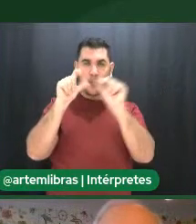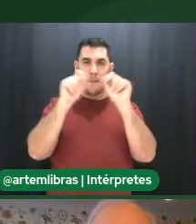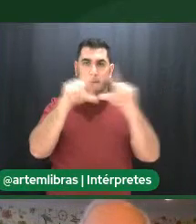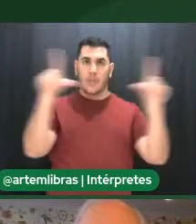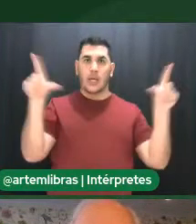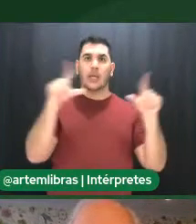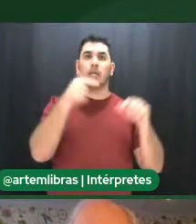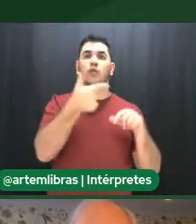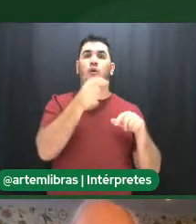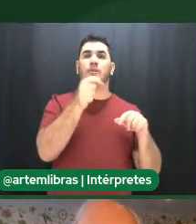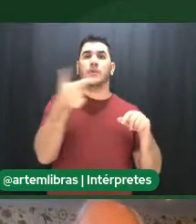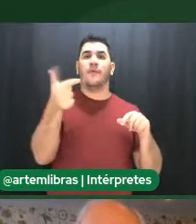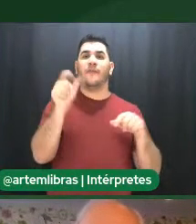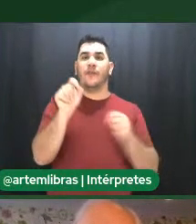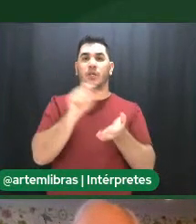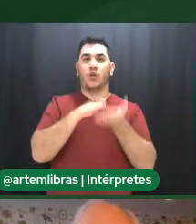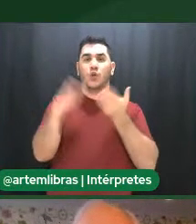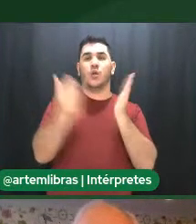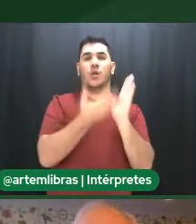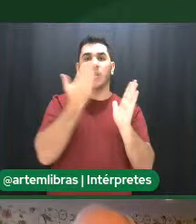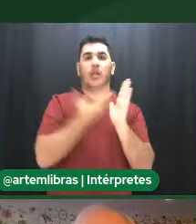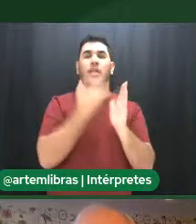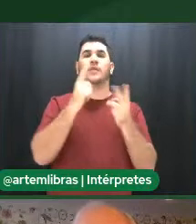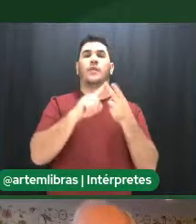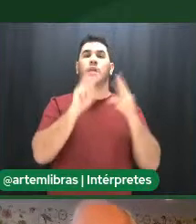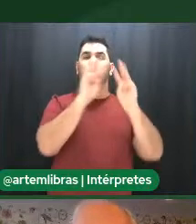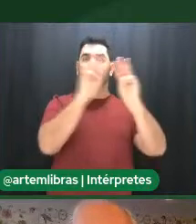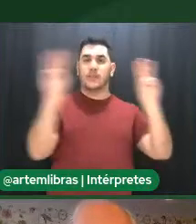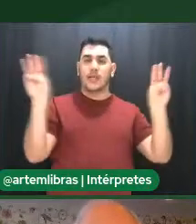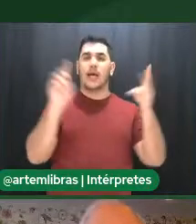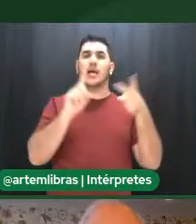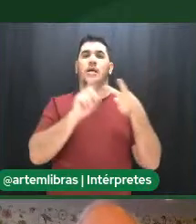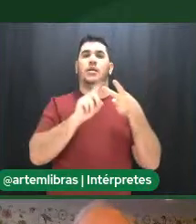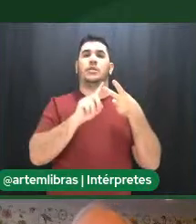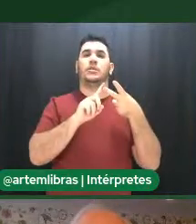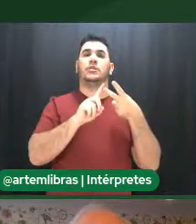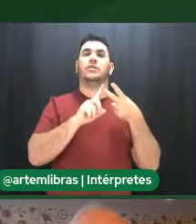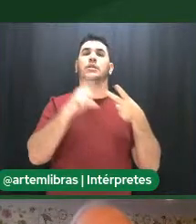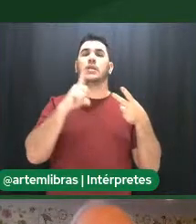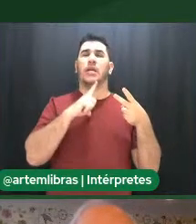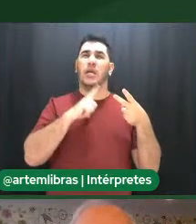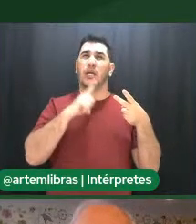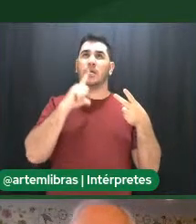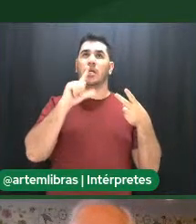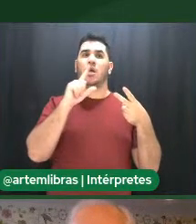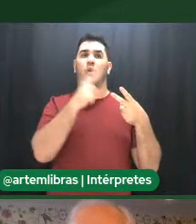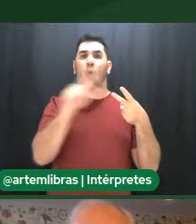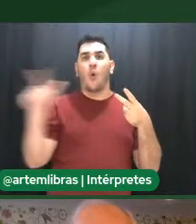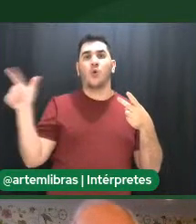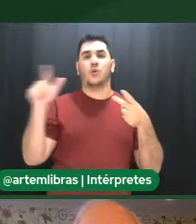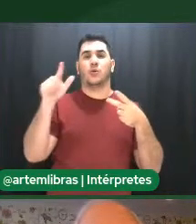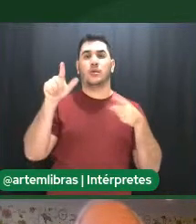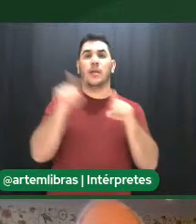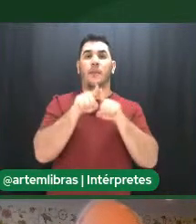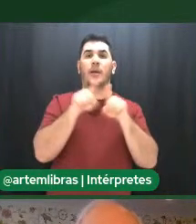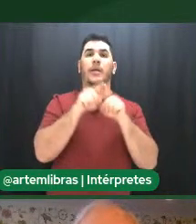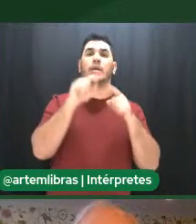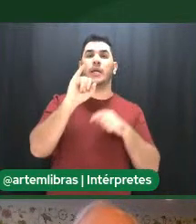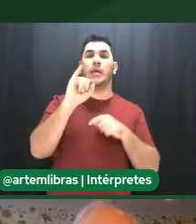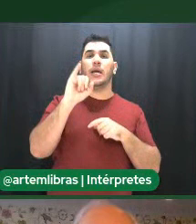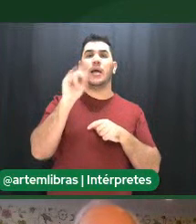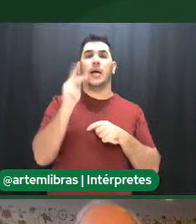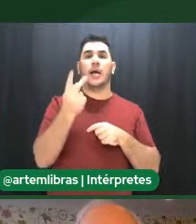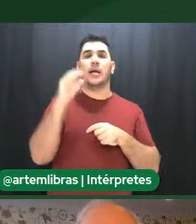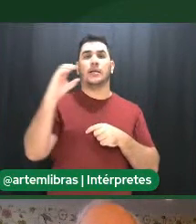my webpage of HCIL does have human-centered AI as a page where all